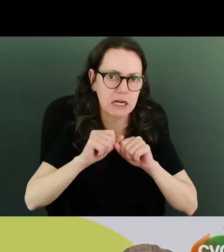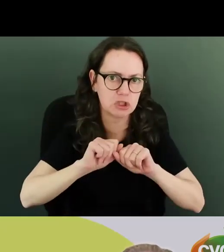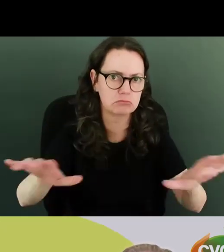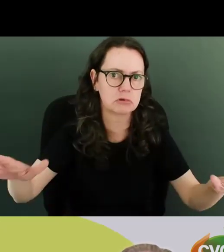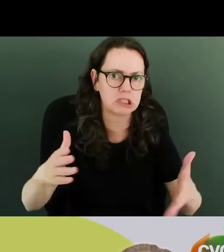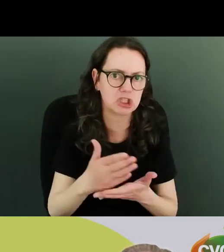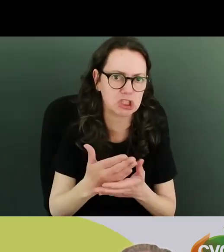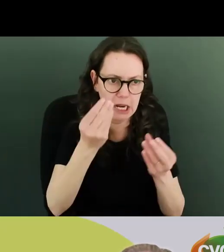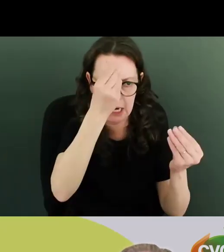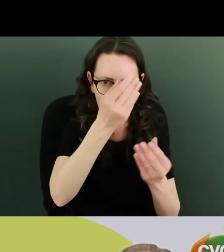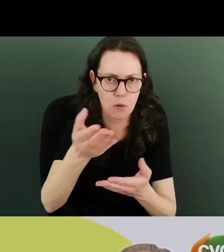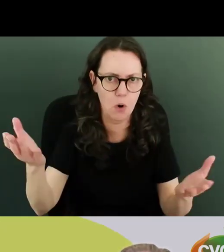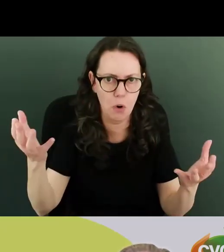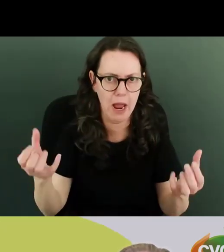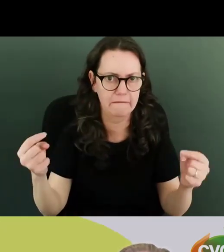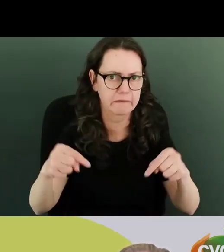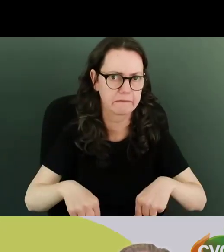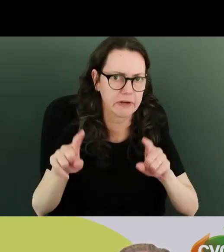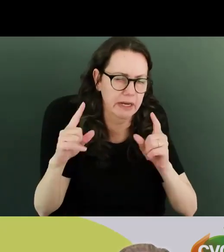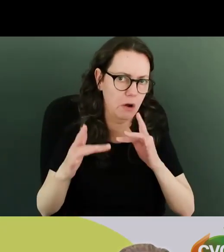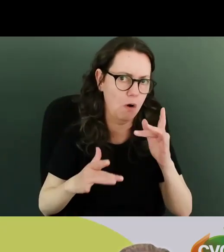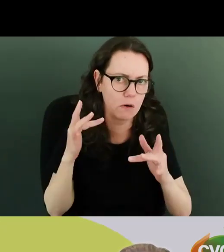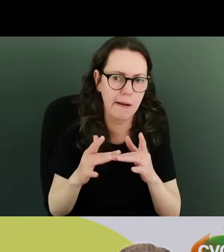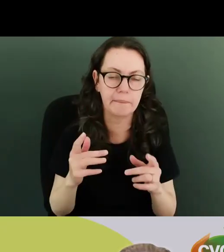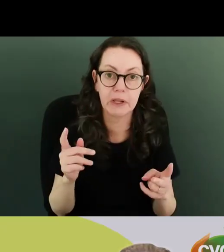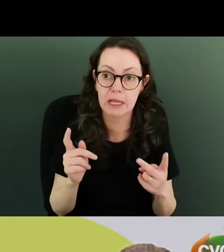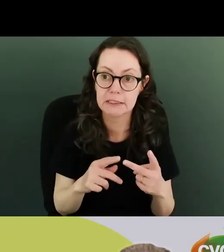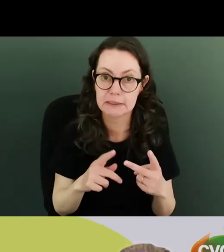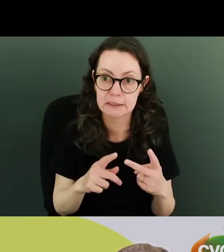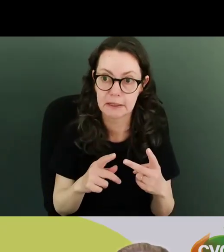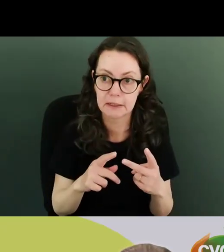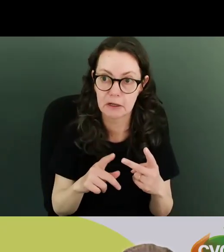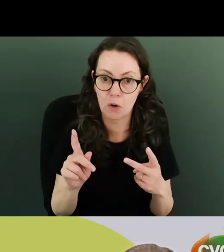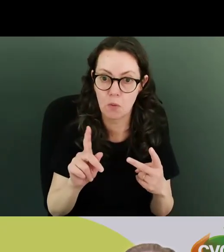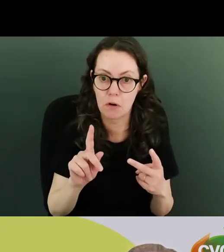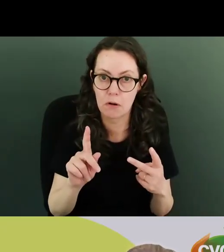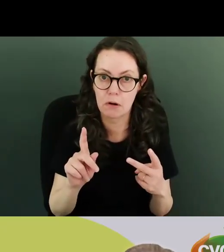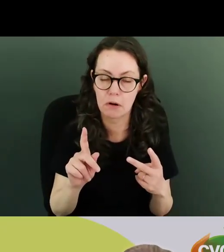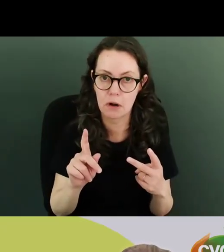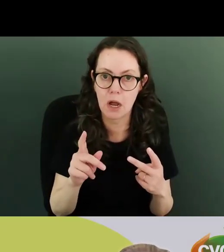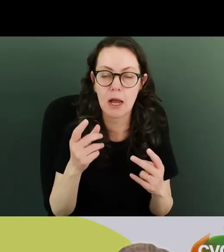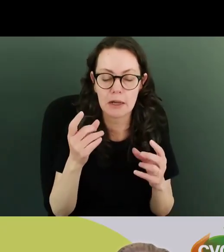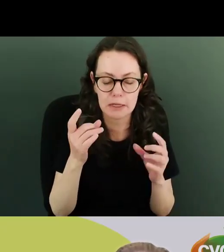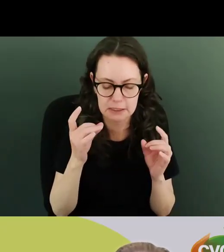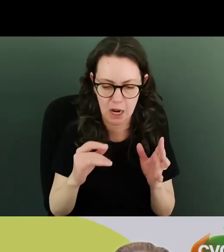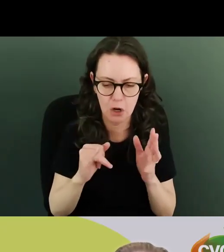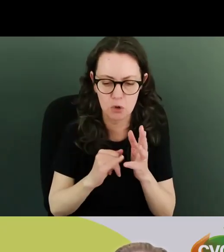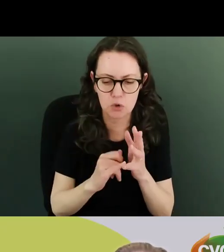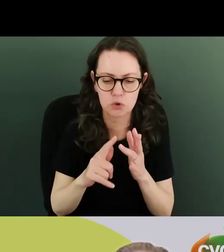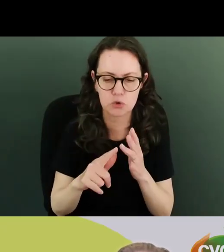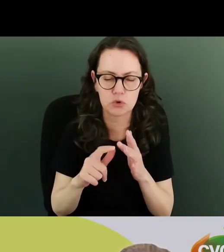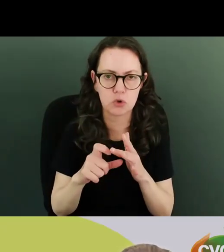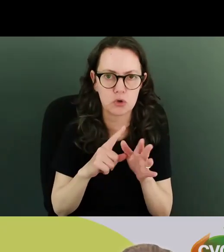resources. We also have actually started doing some social media planning. We will